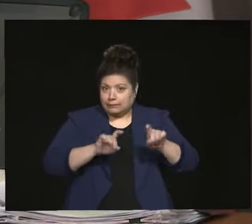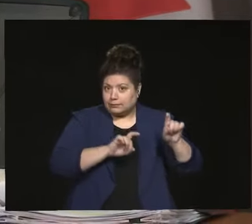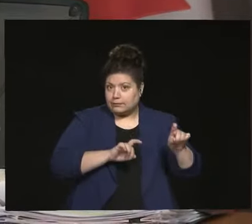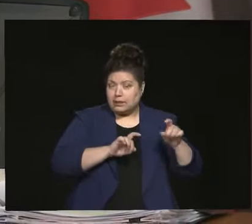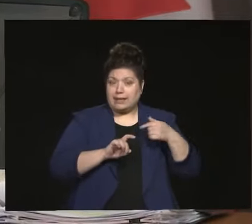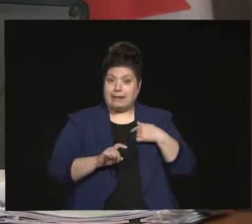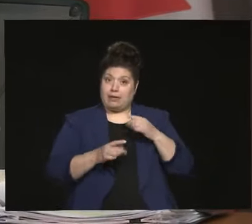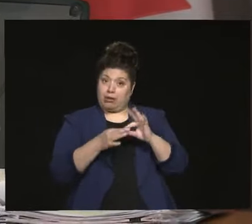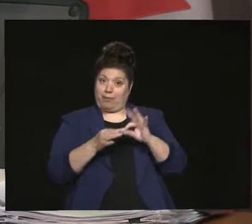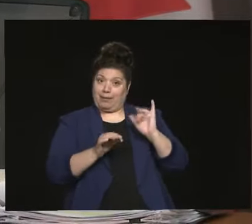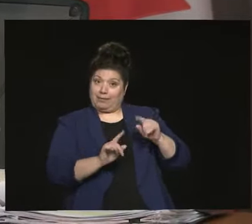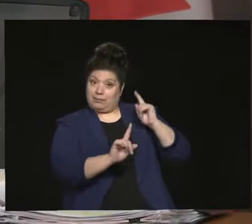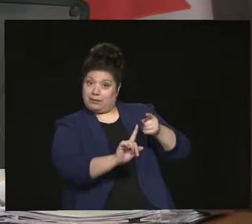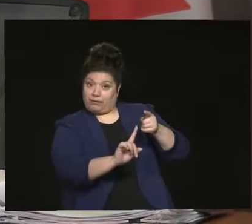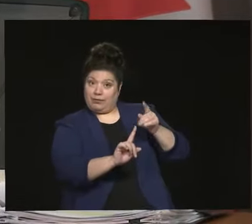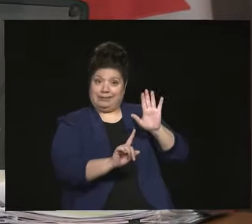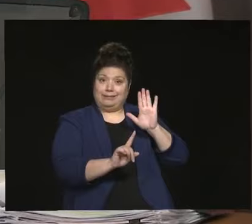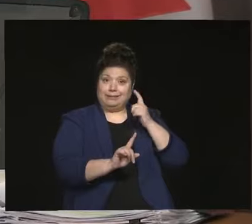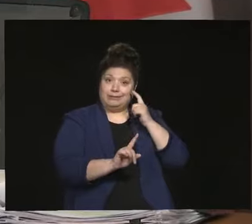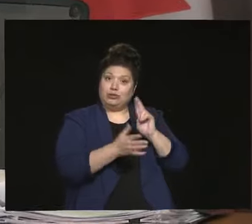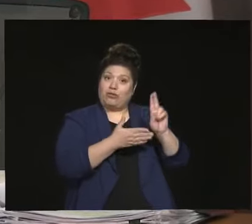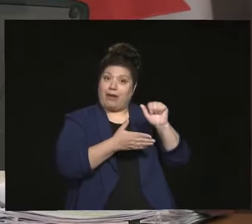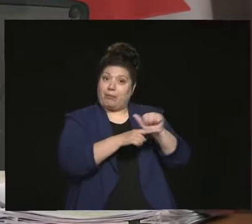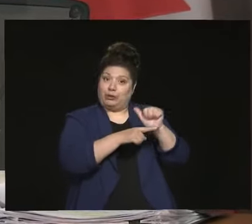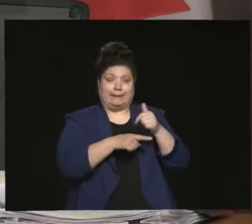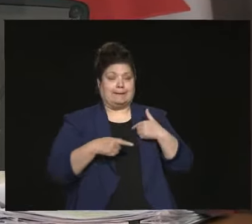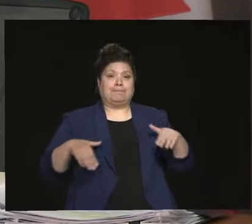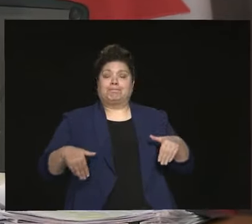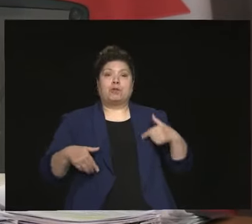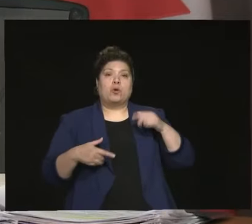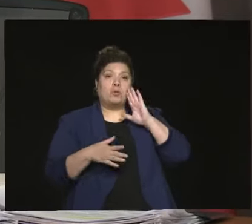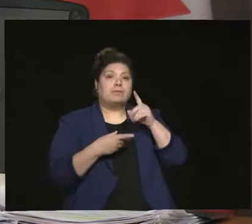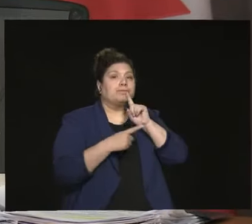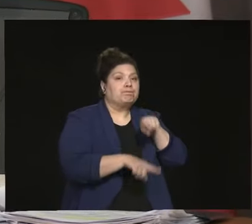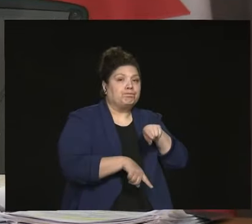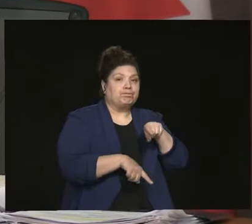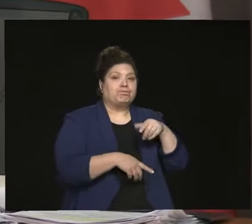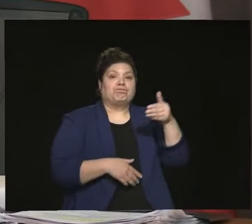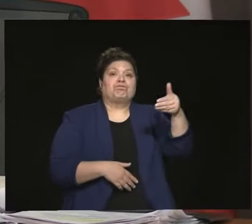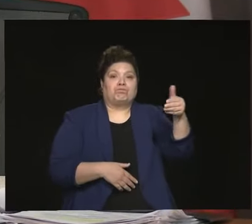that. Can you answer though to my direct question whether PPE supplies were maintained despite